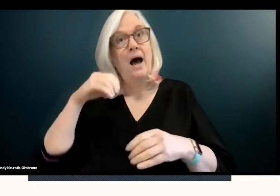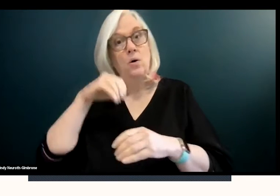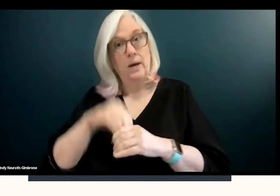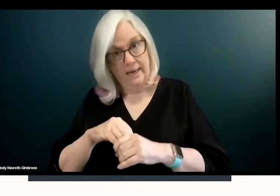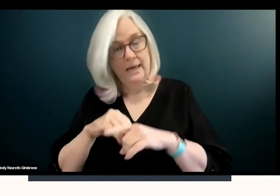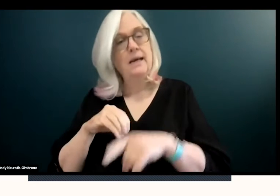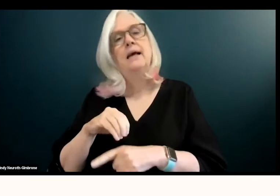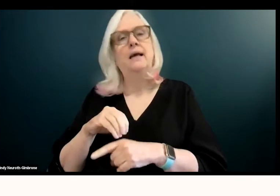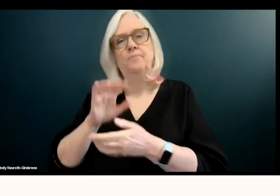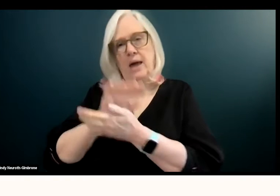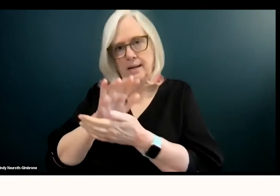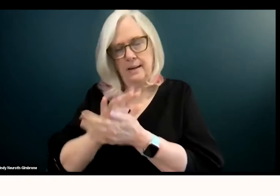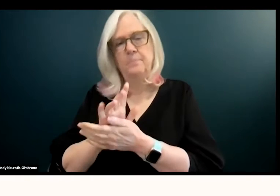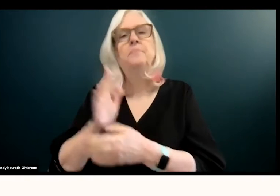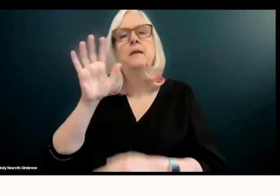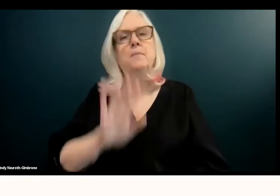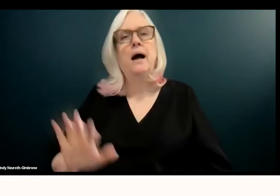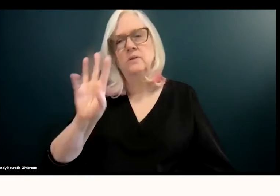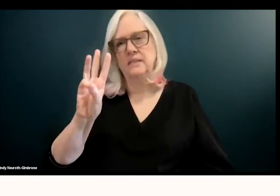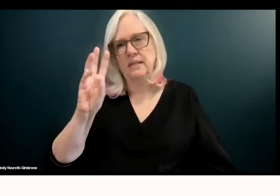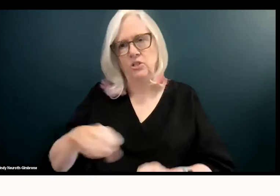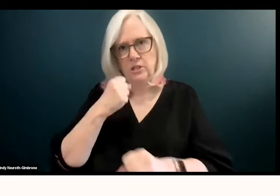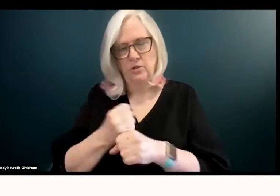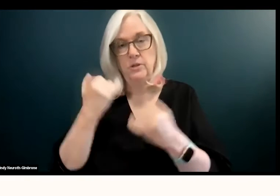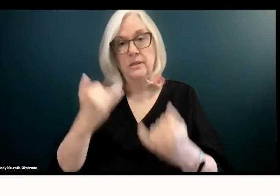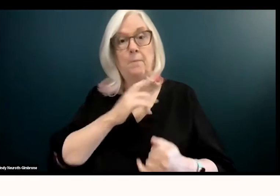the way that I personally interpret this is,